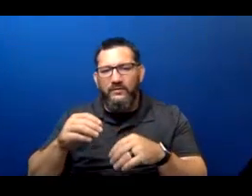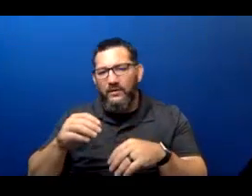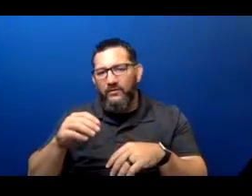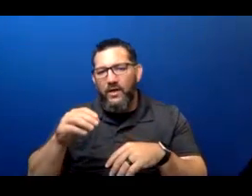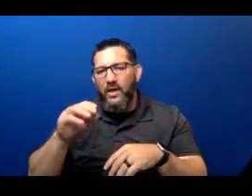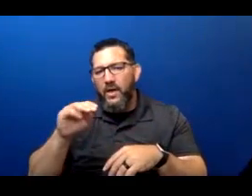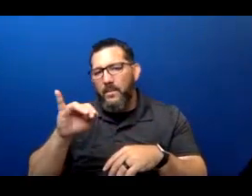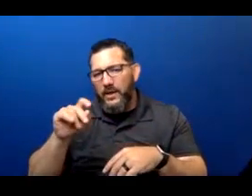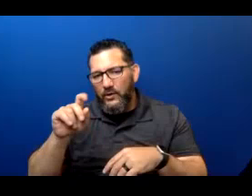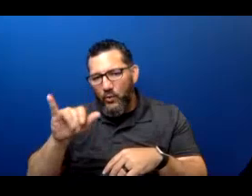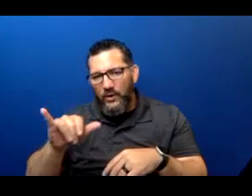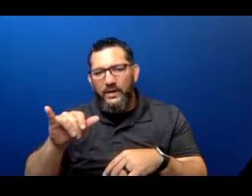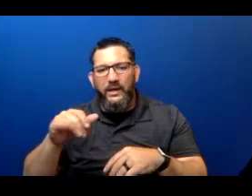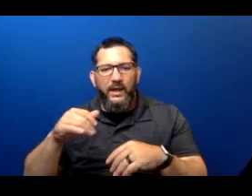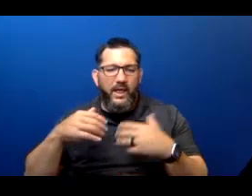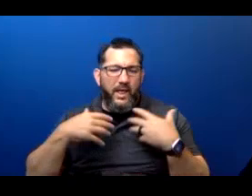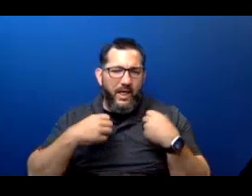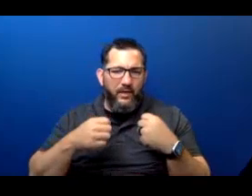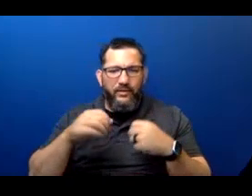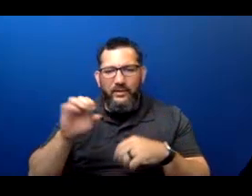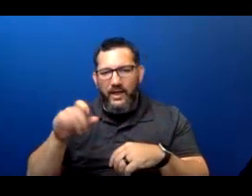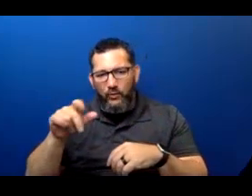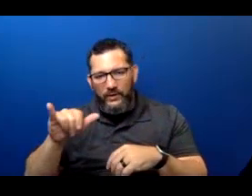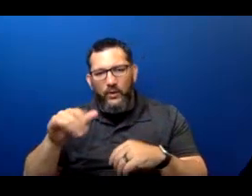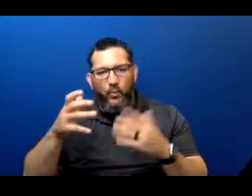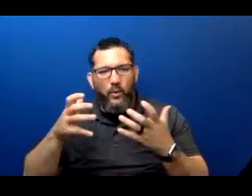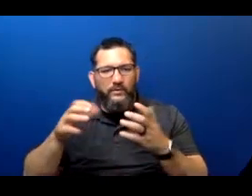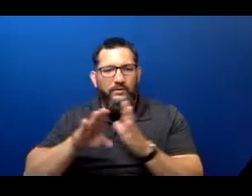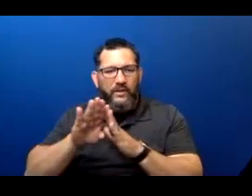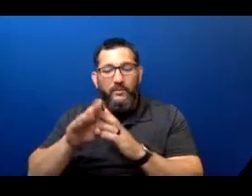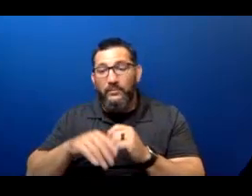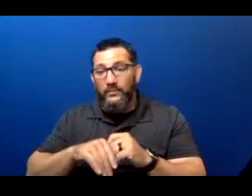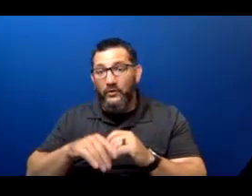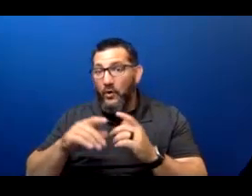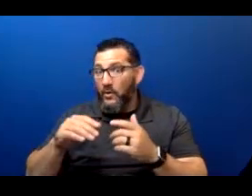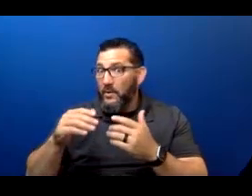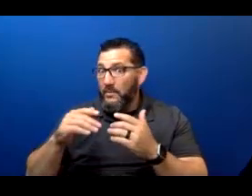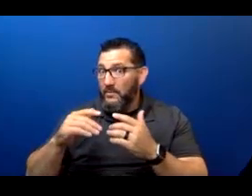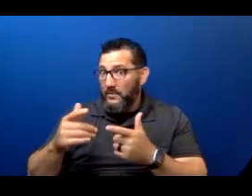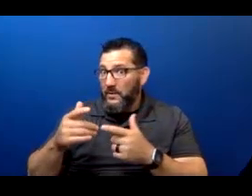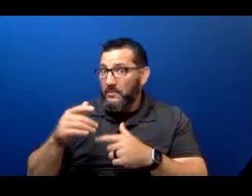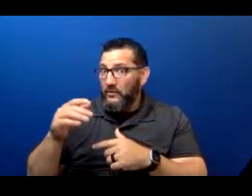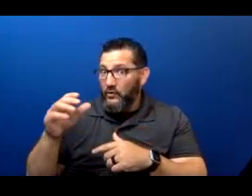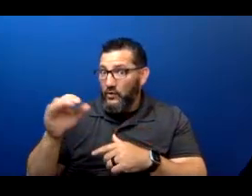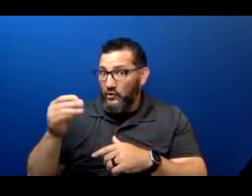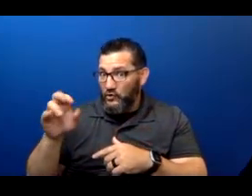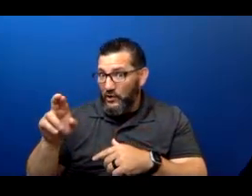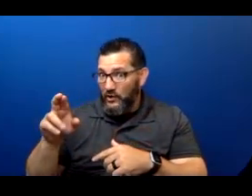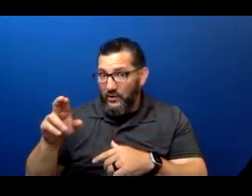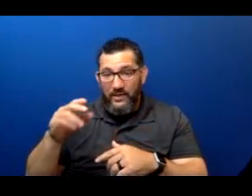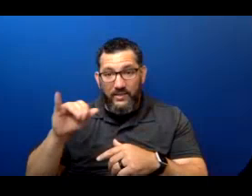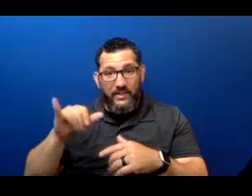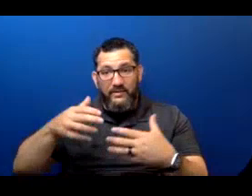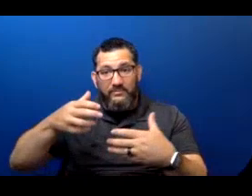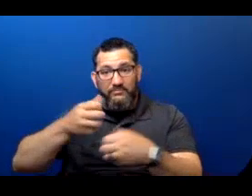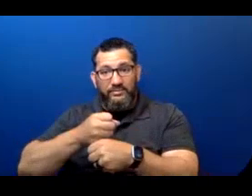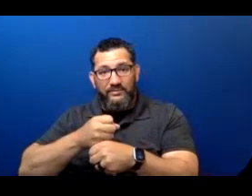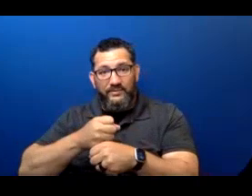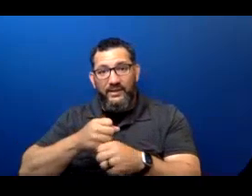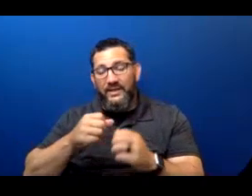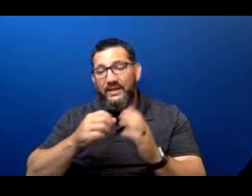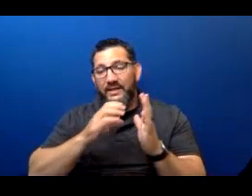and developing going forward. So, Mr. Chair, that wraps up